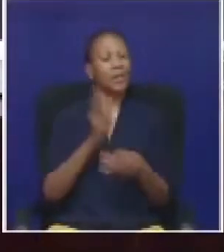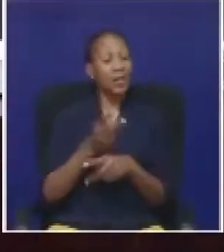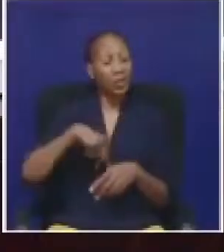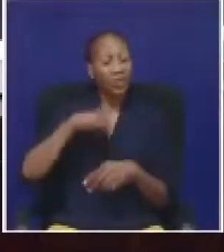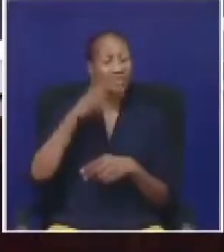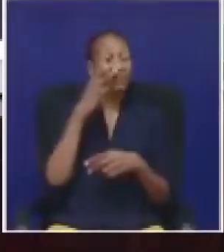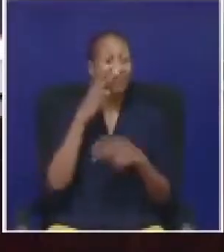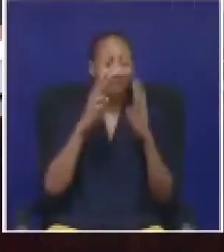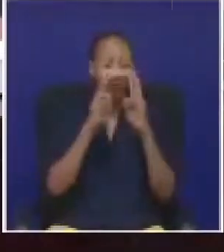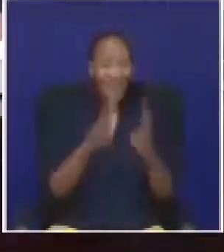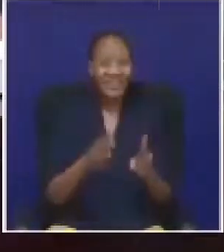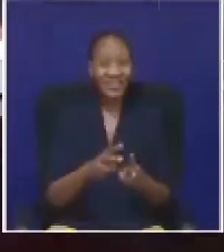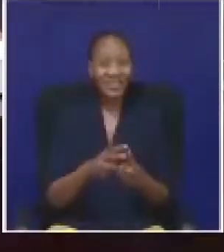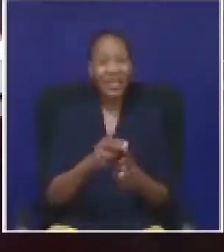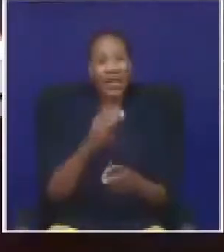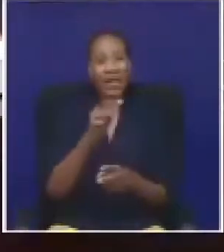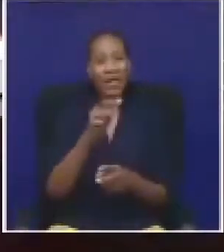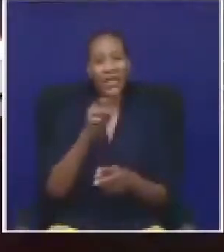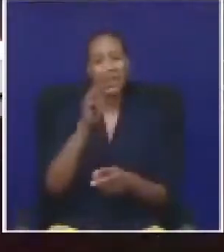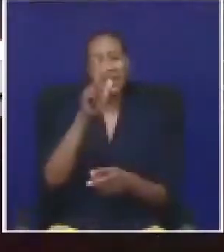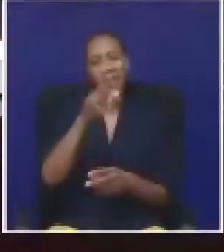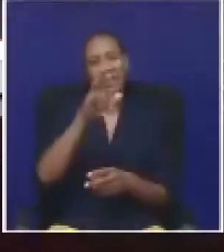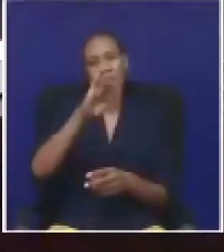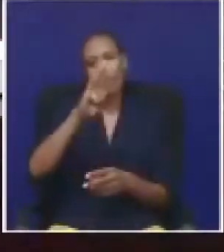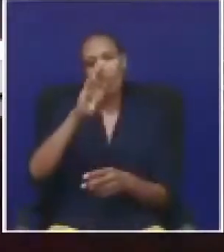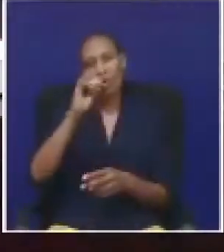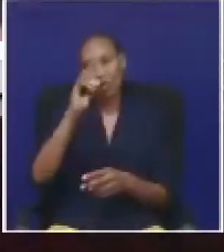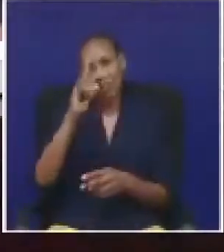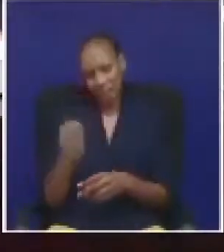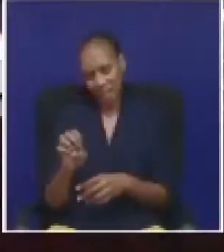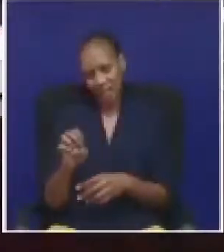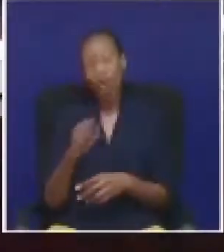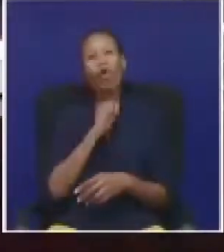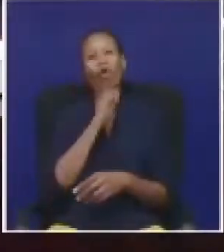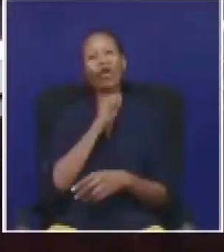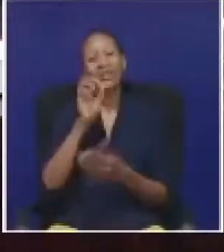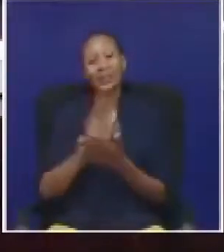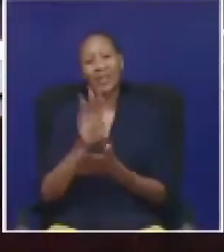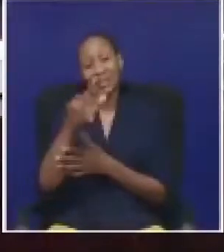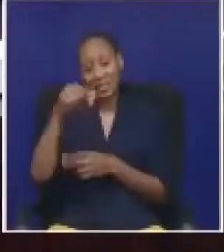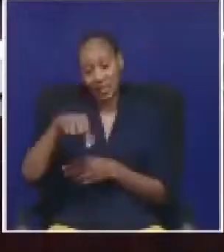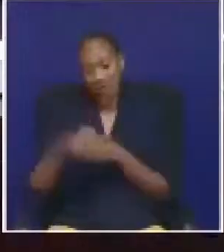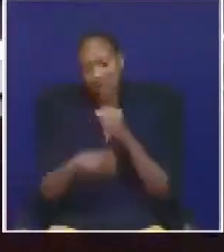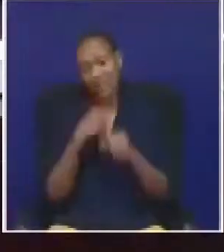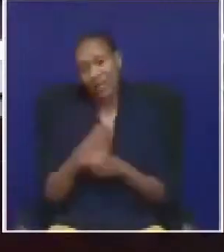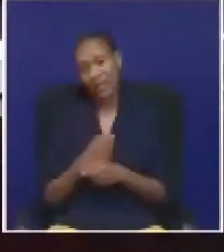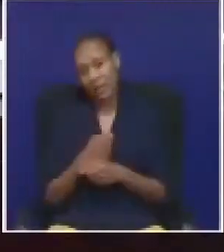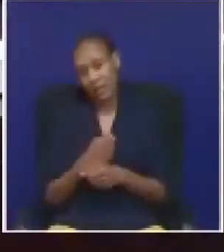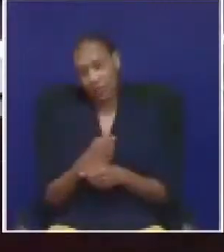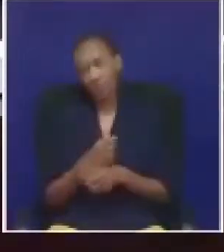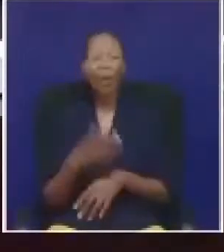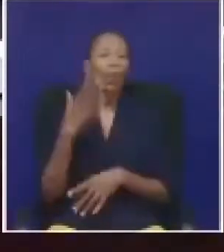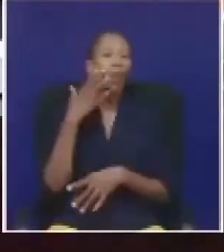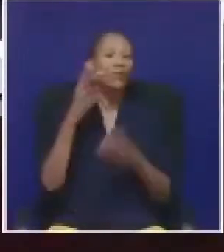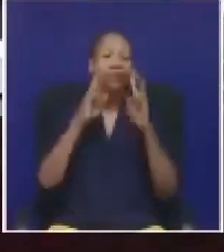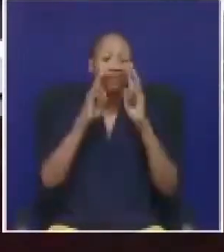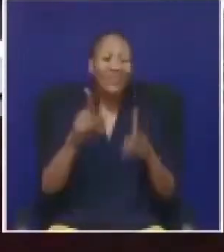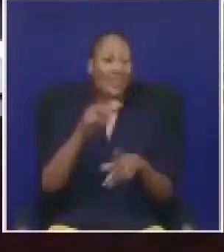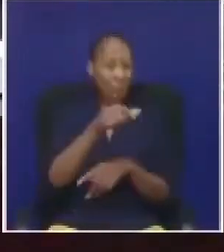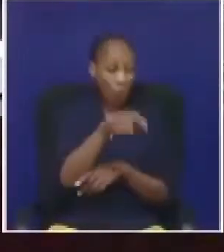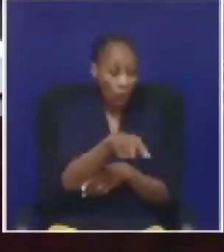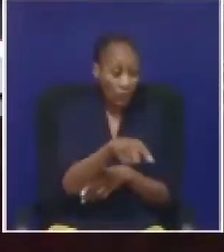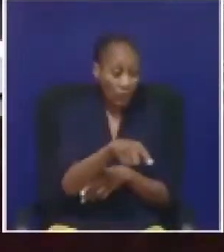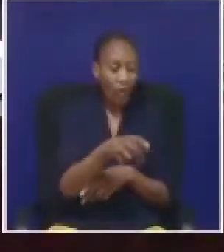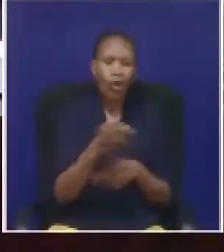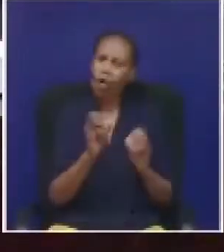Palace in Lebote on the 19th of August this year. During the visit, we had